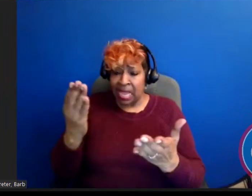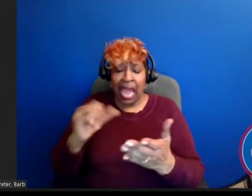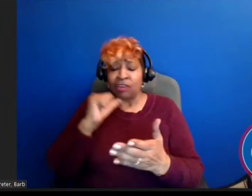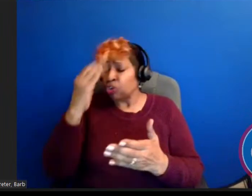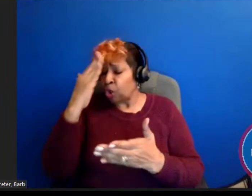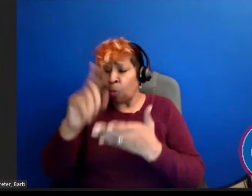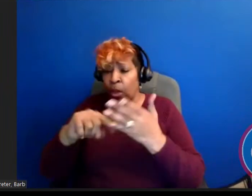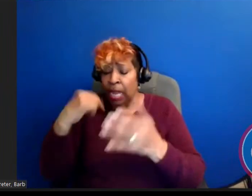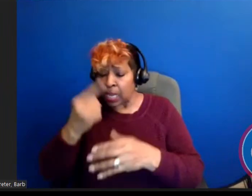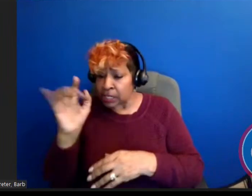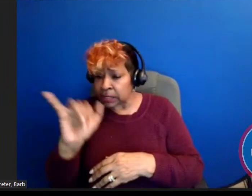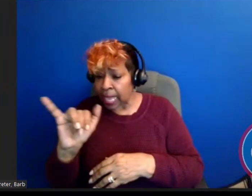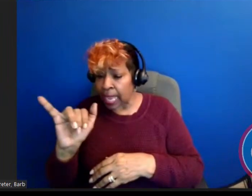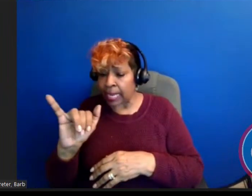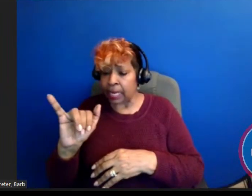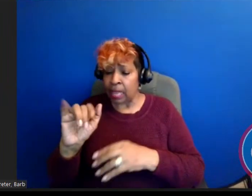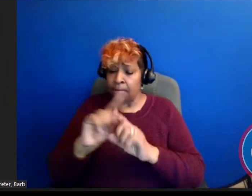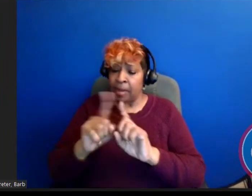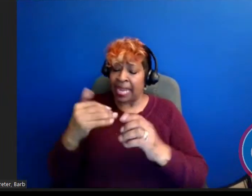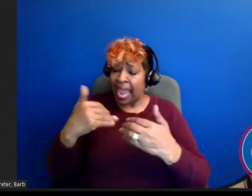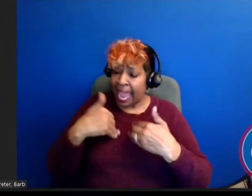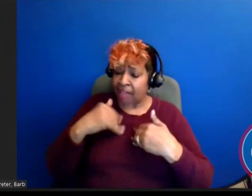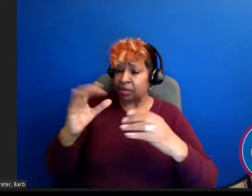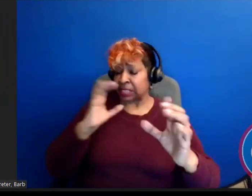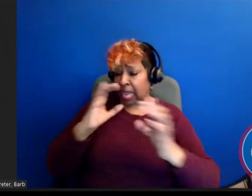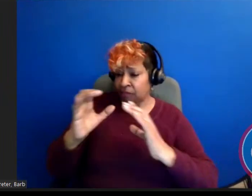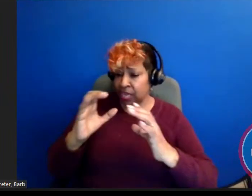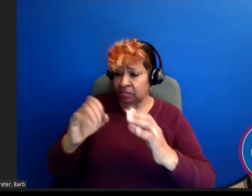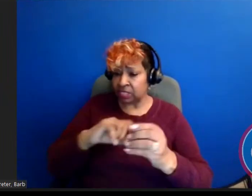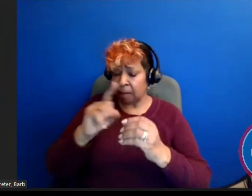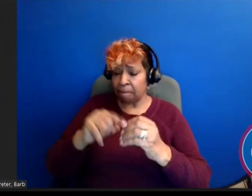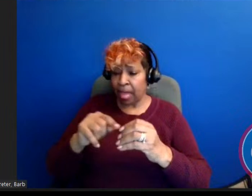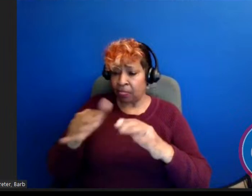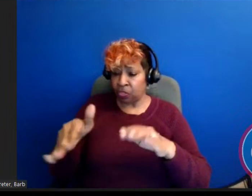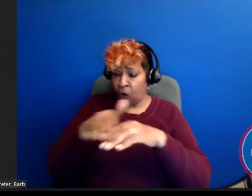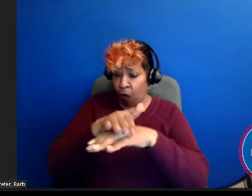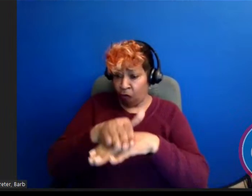like, but have had that conversation about like the overlaps